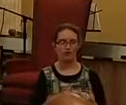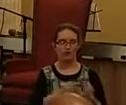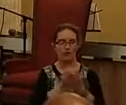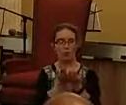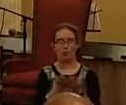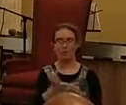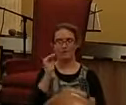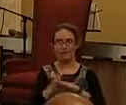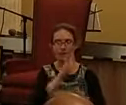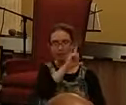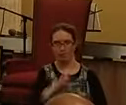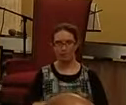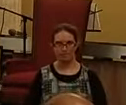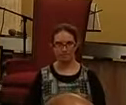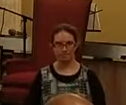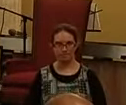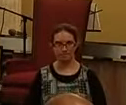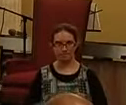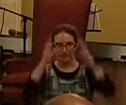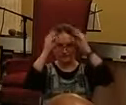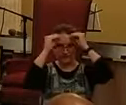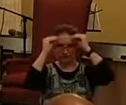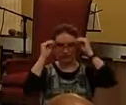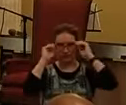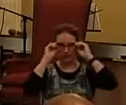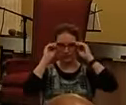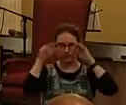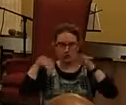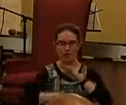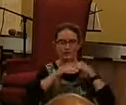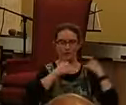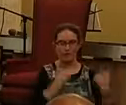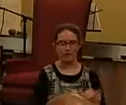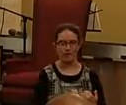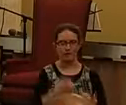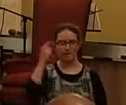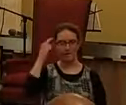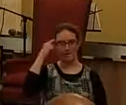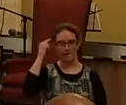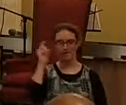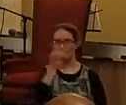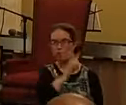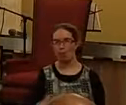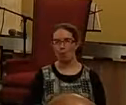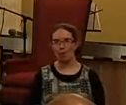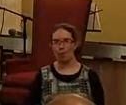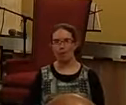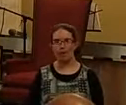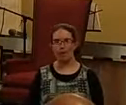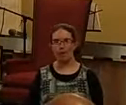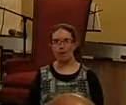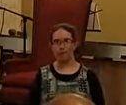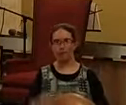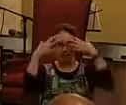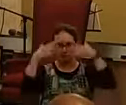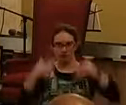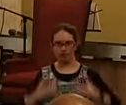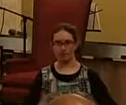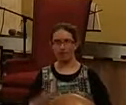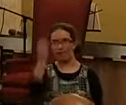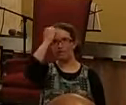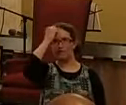word tonight, Lord. That this teaching, God, would go into our hearts and our minds, Lord. It would settle in, God. That we